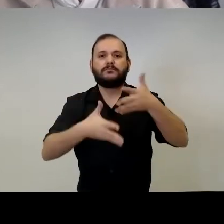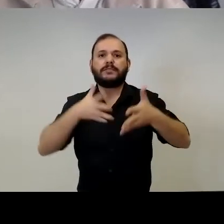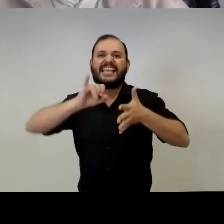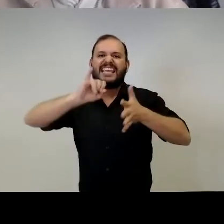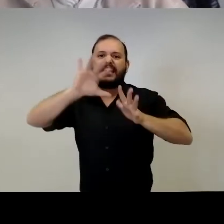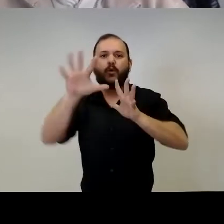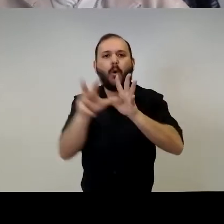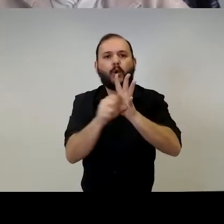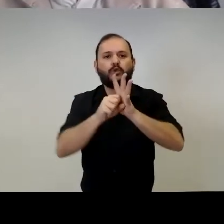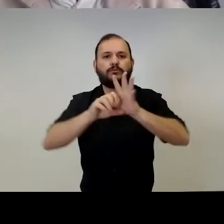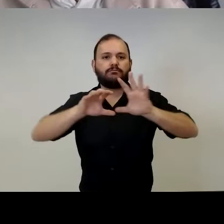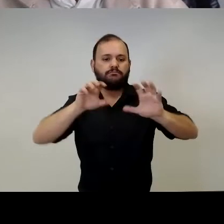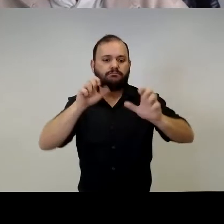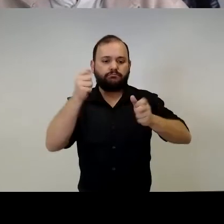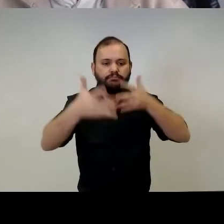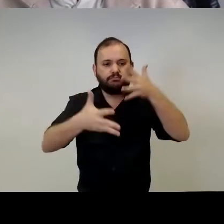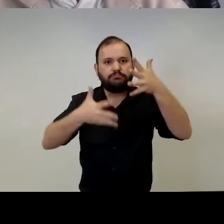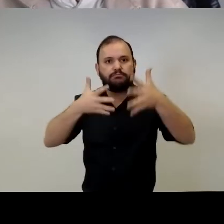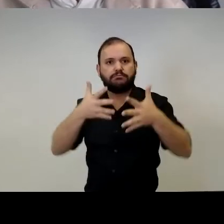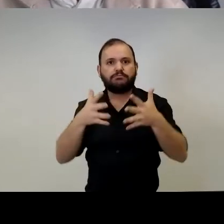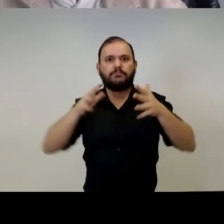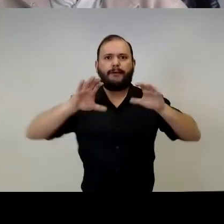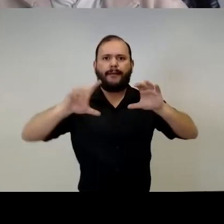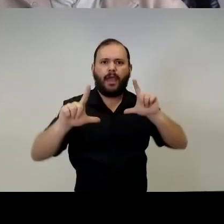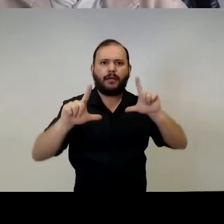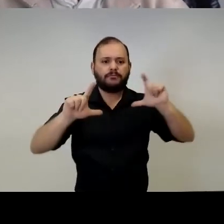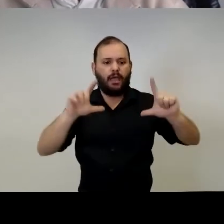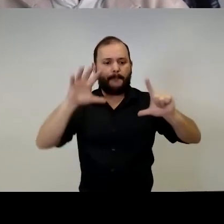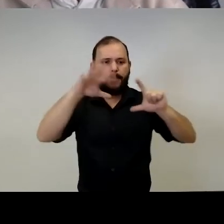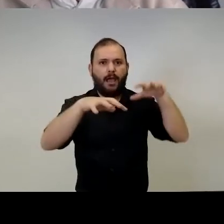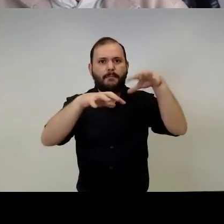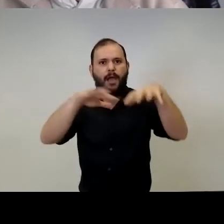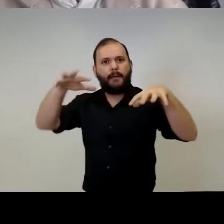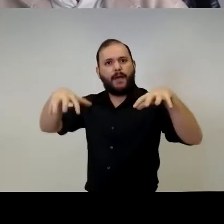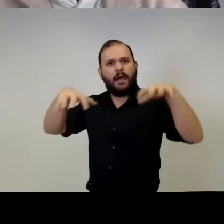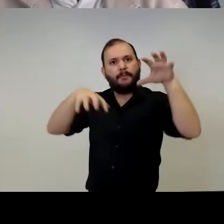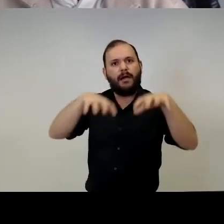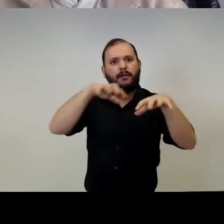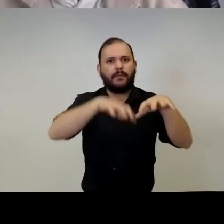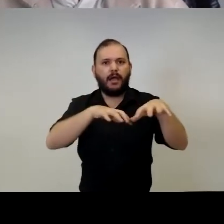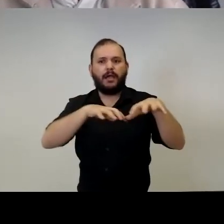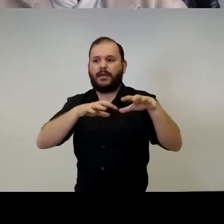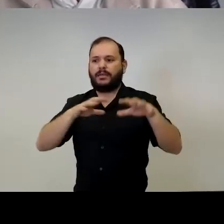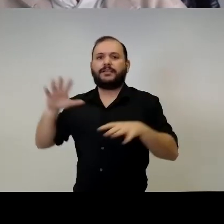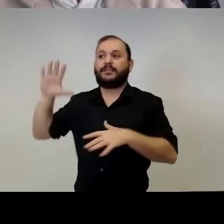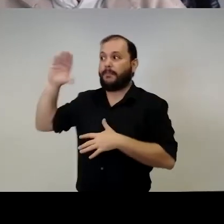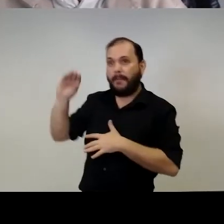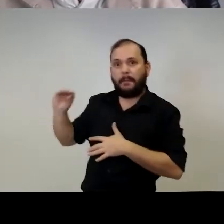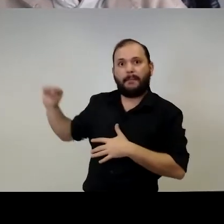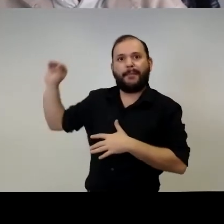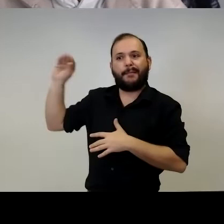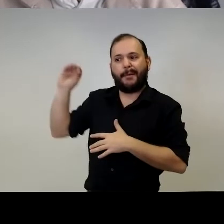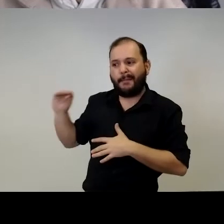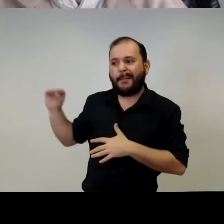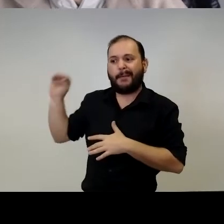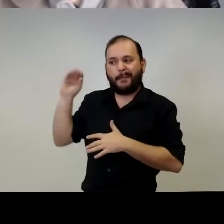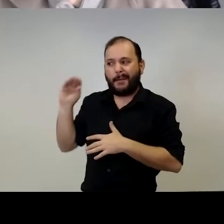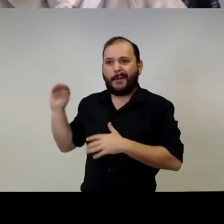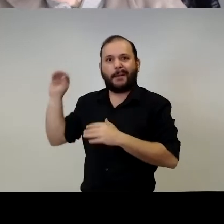languages, and resist the intrusion of the spoken language. And even deaf